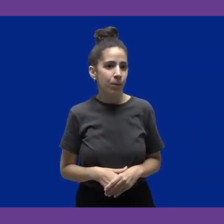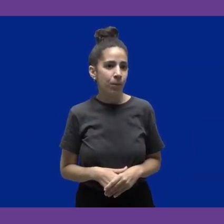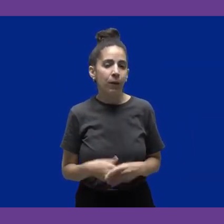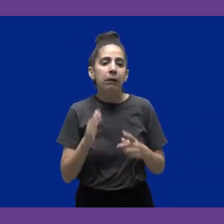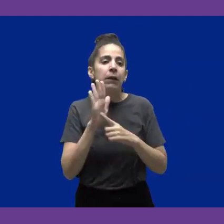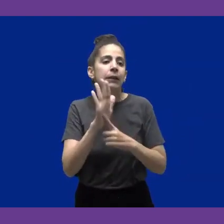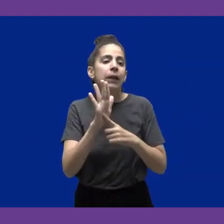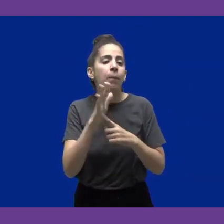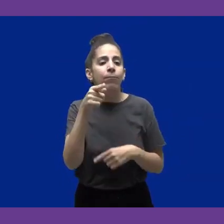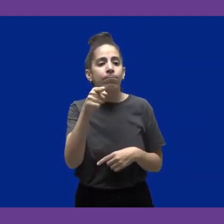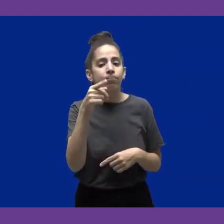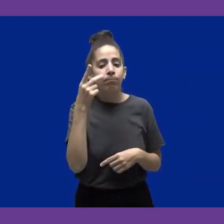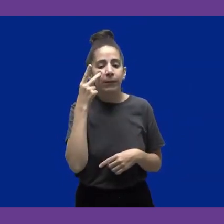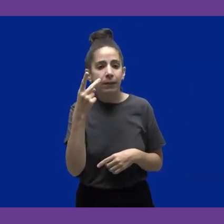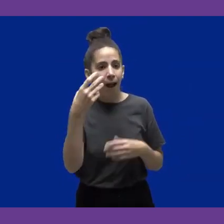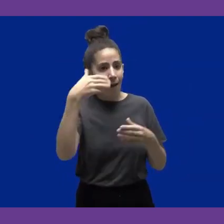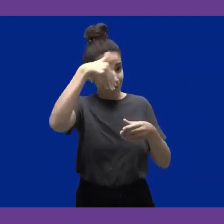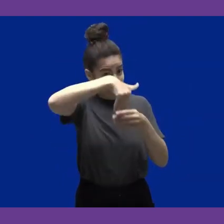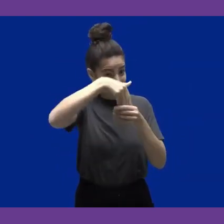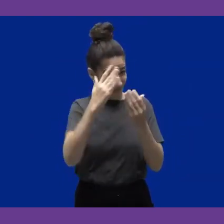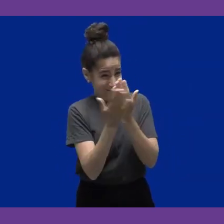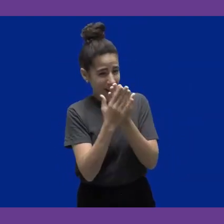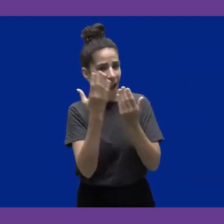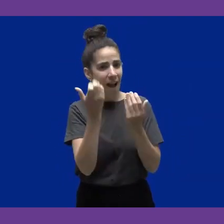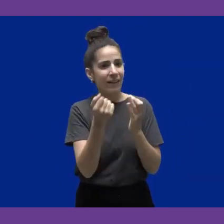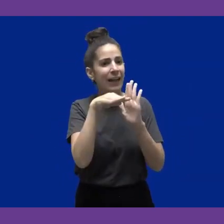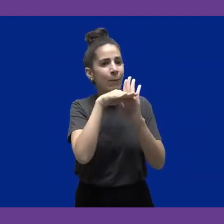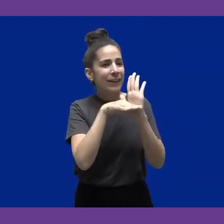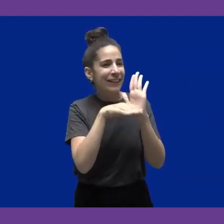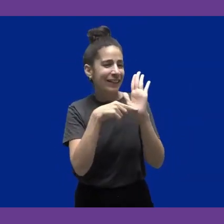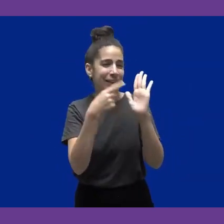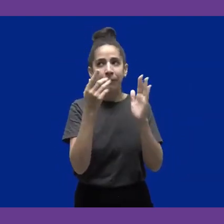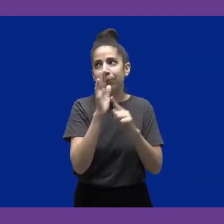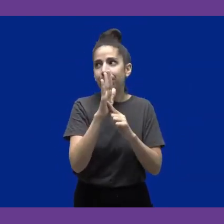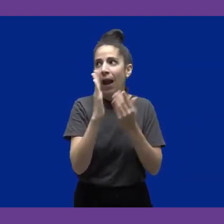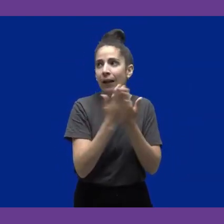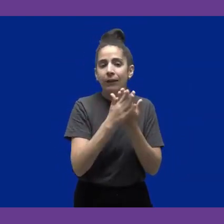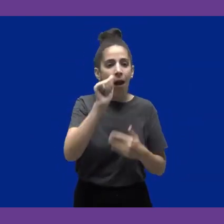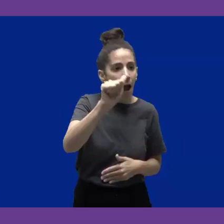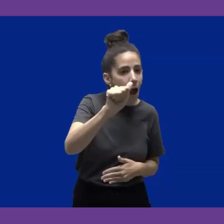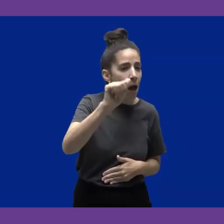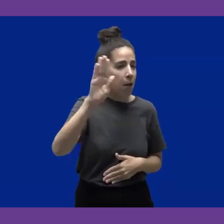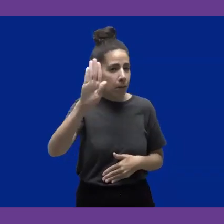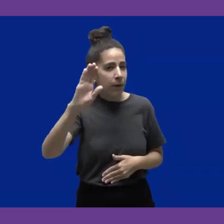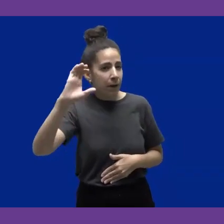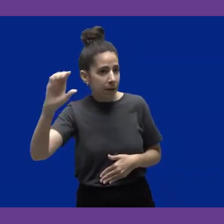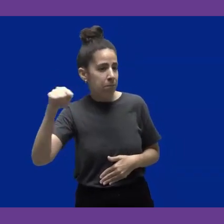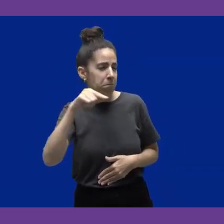stated in the Annex Set A, B, or C, whatever is the name, you will be fulfilling that part of the directive.